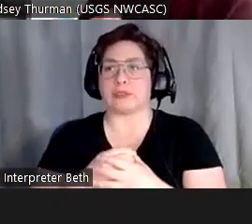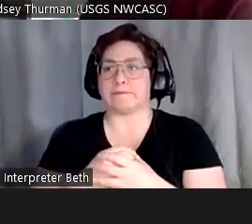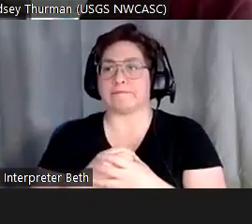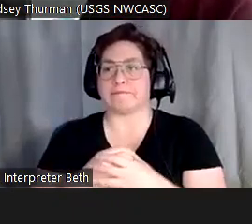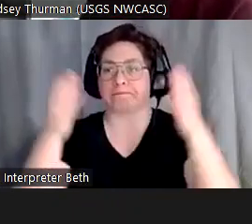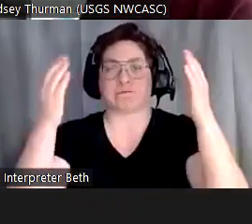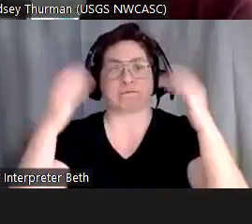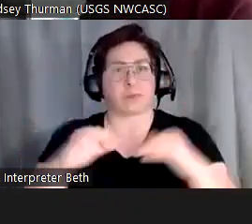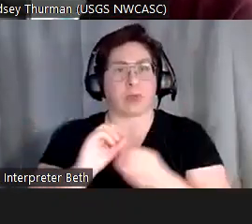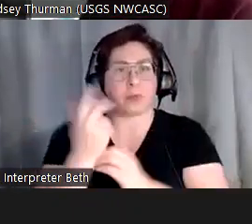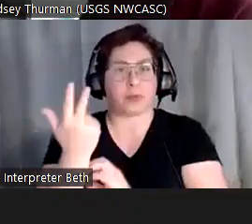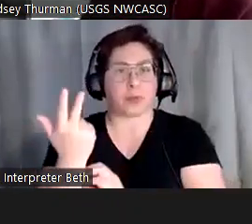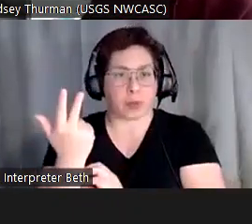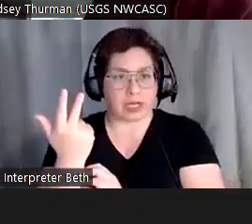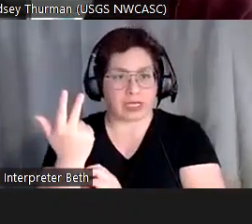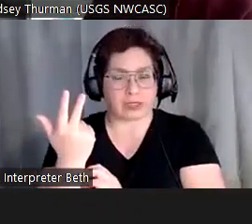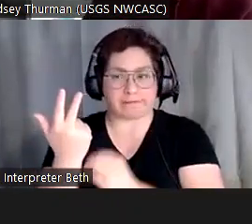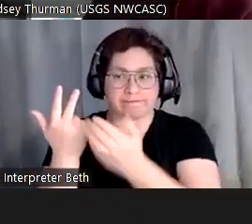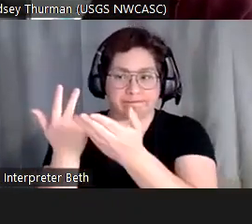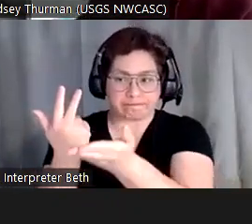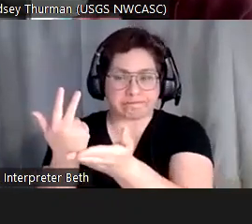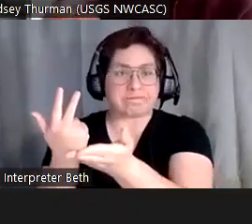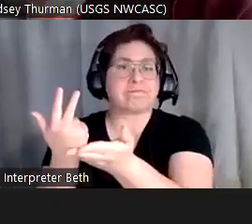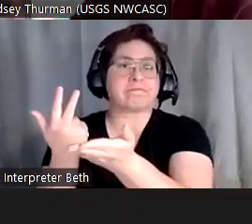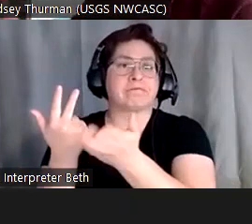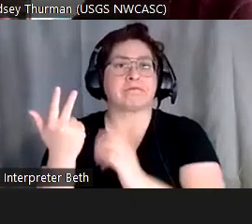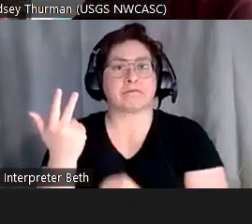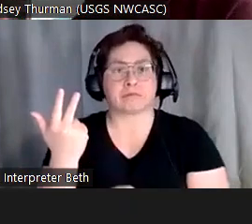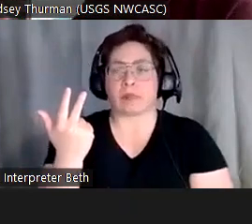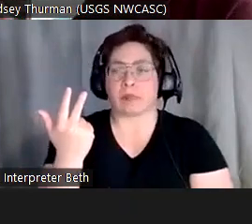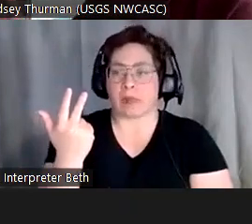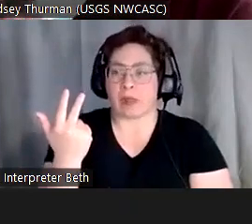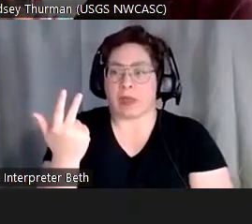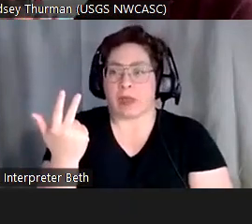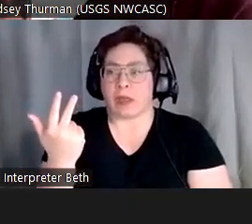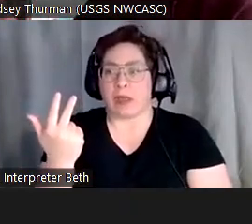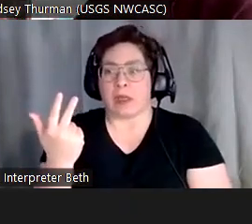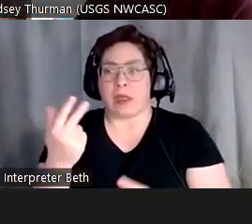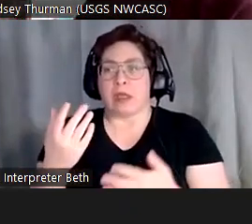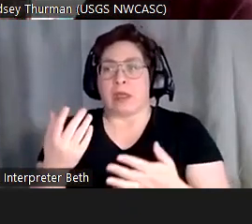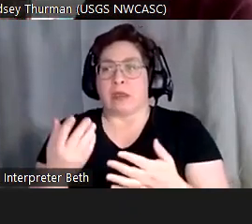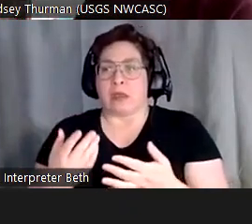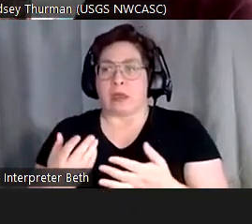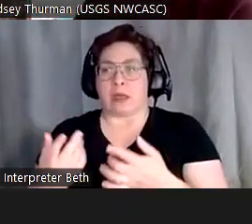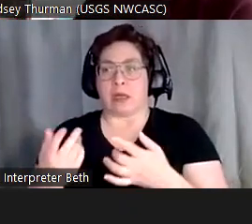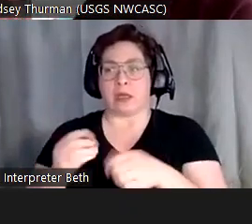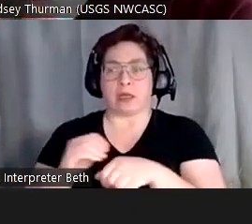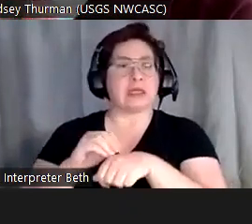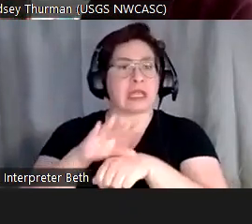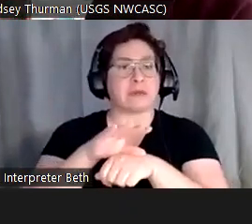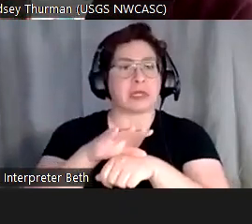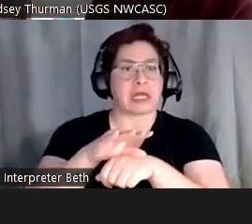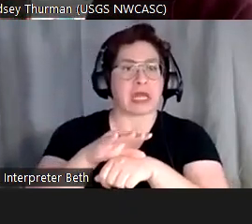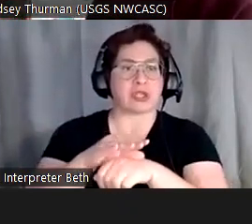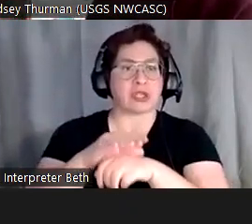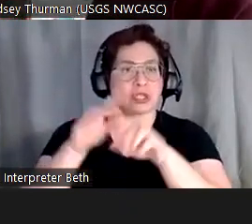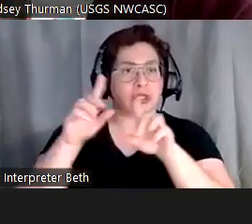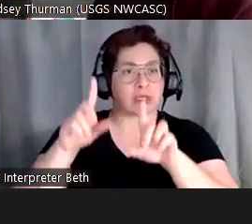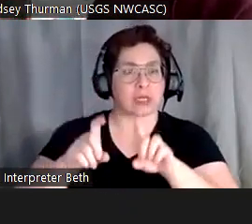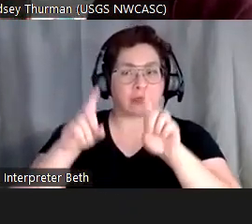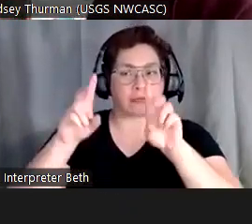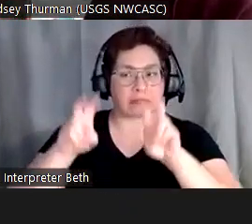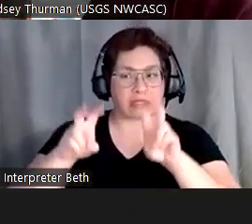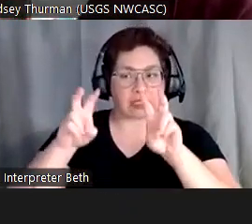With that information in hand, you can then evaluate the implications of that vulnerability assessment for your